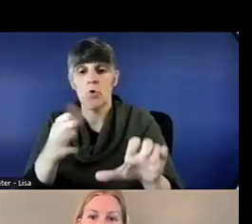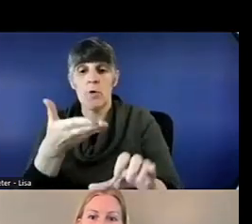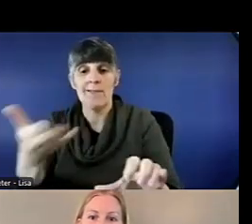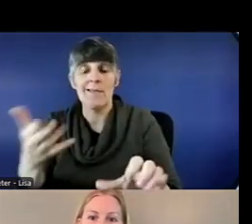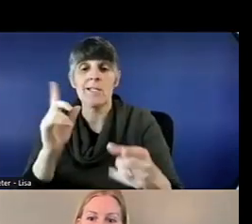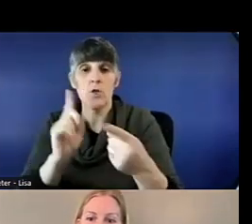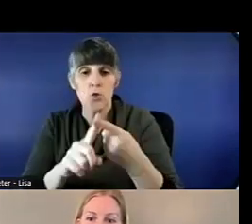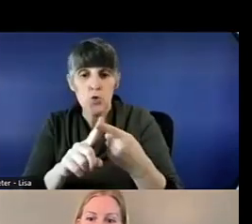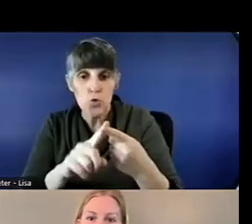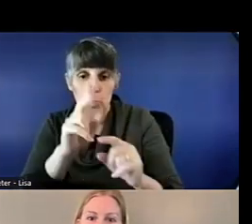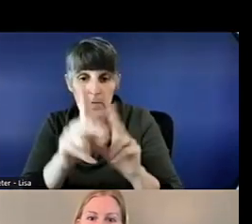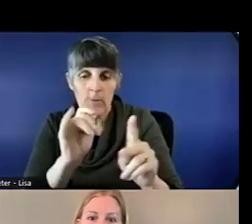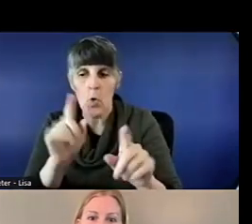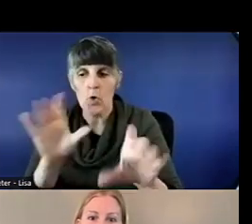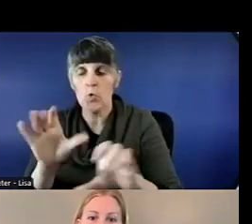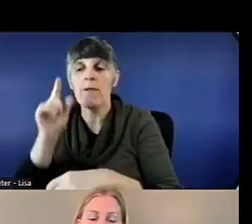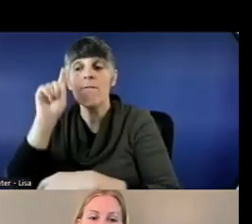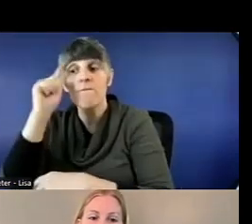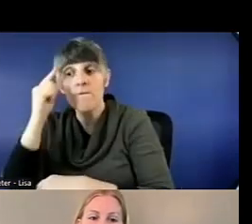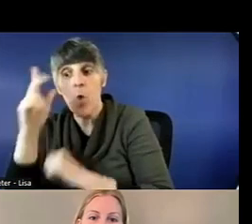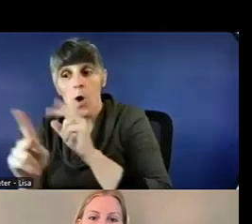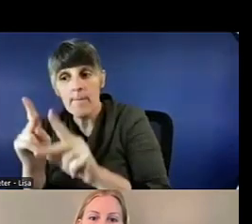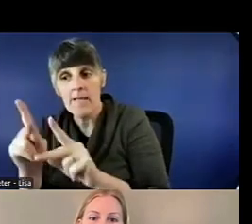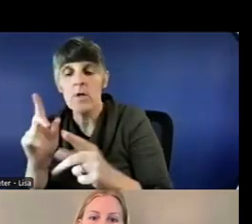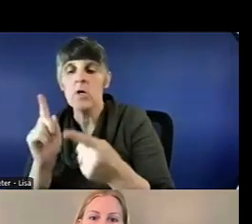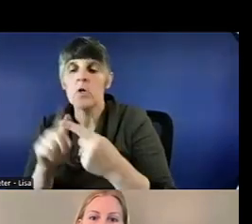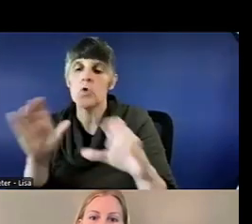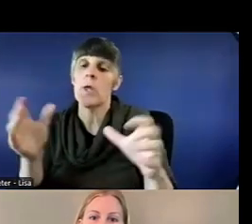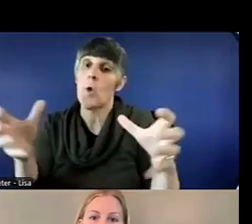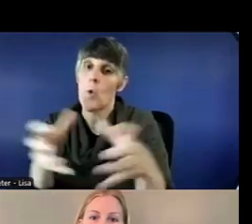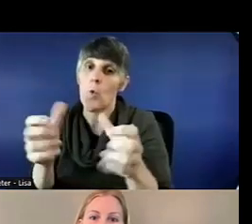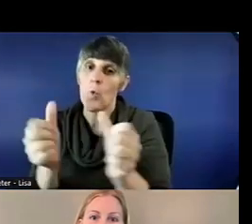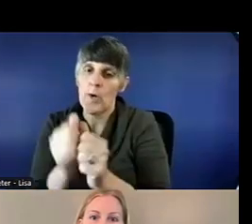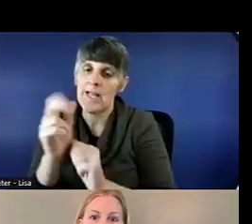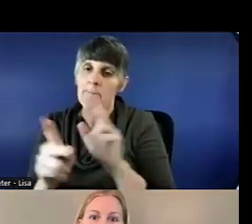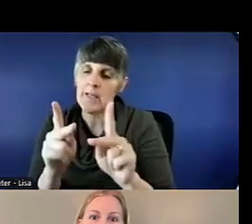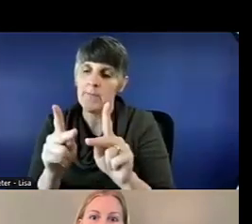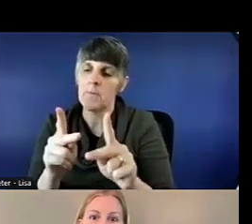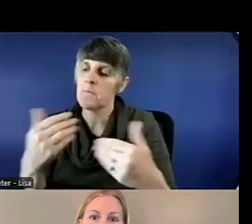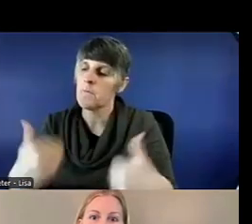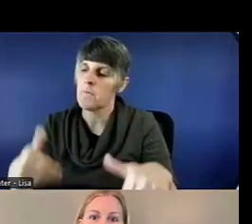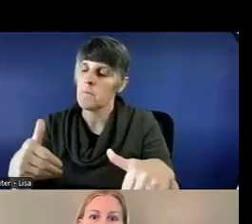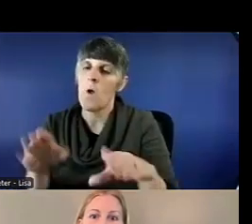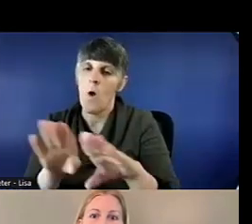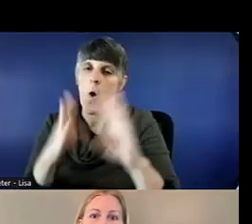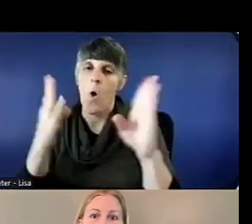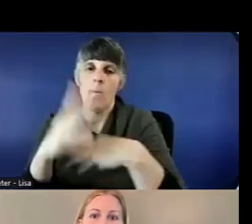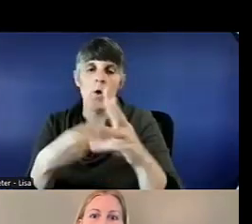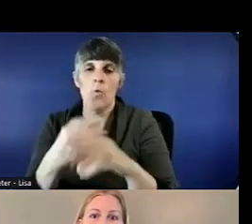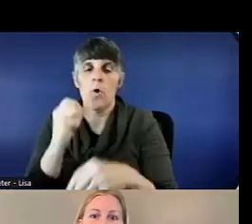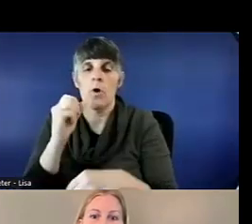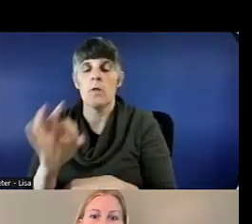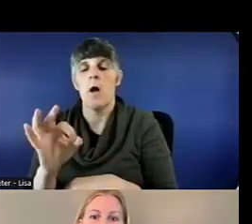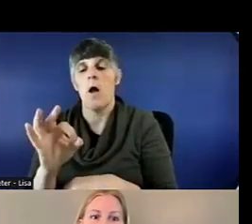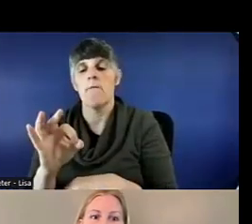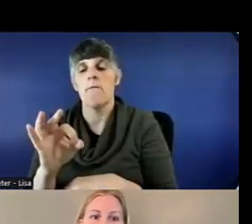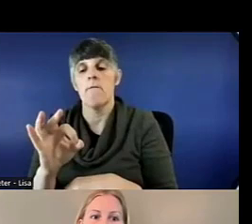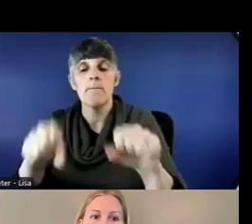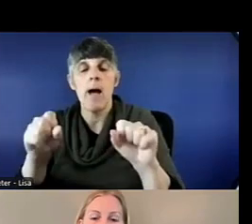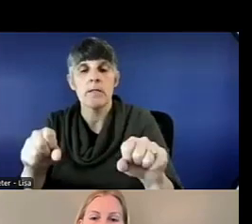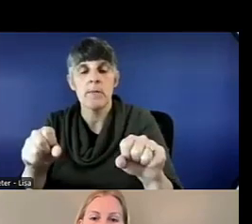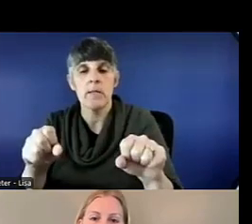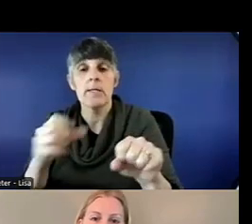to people or doing things for people to doing things with people, we really open a world of